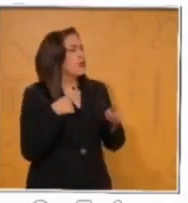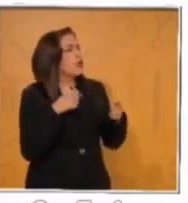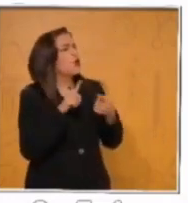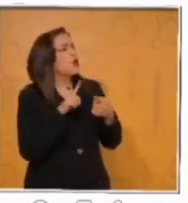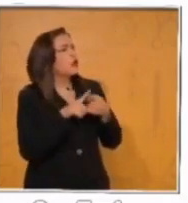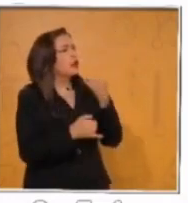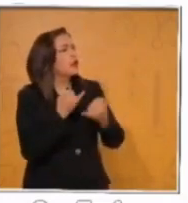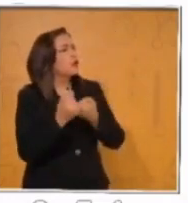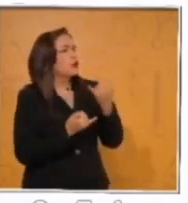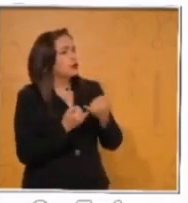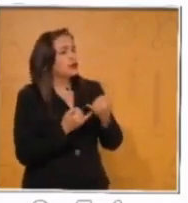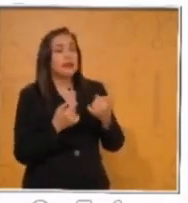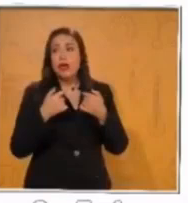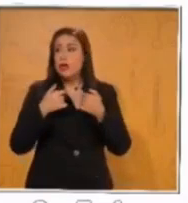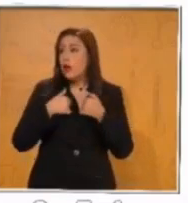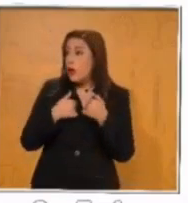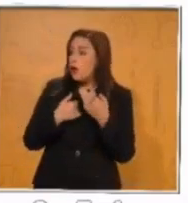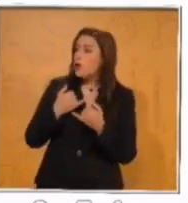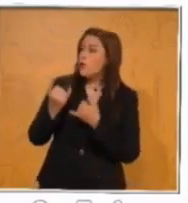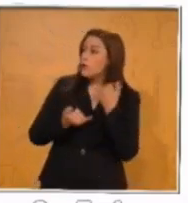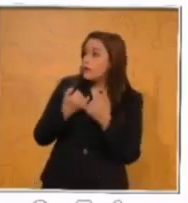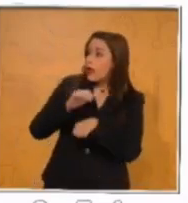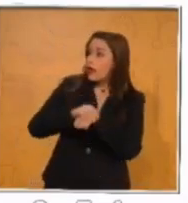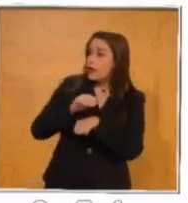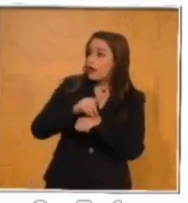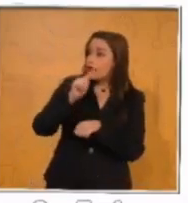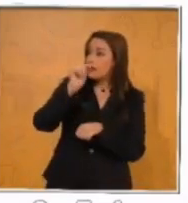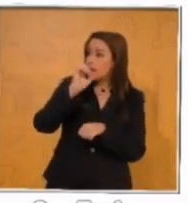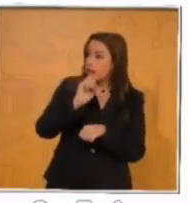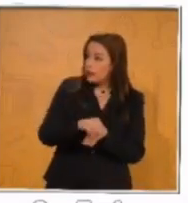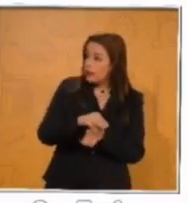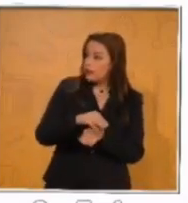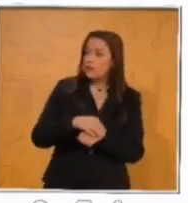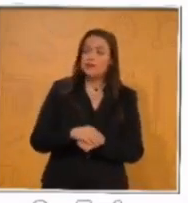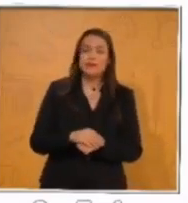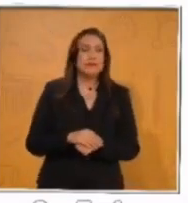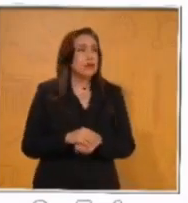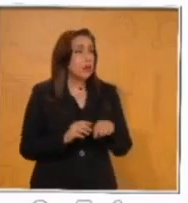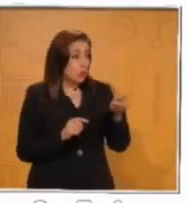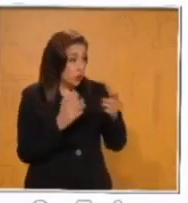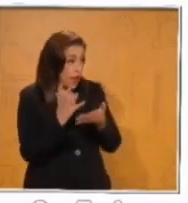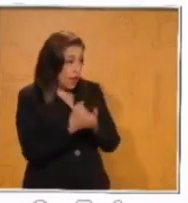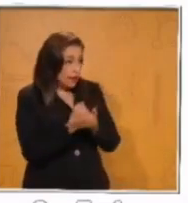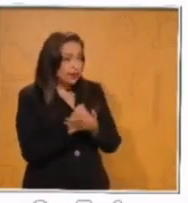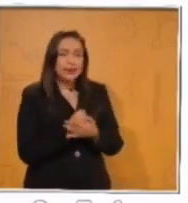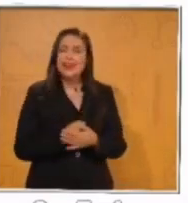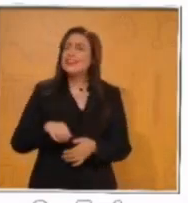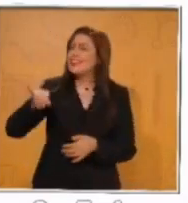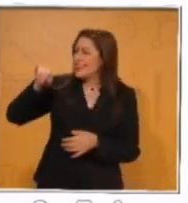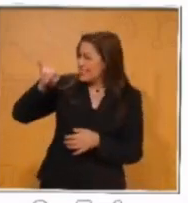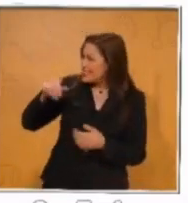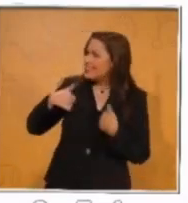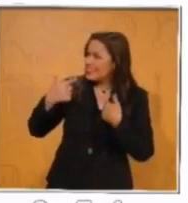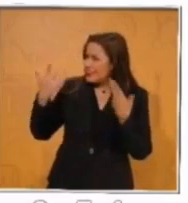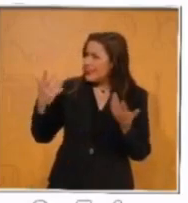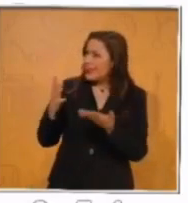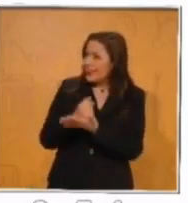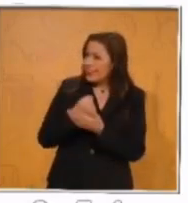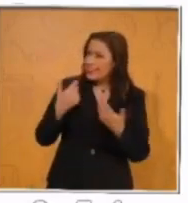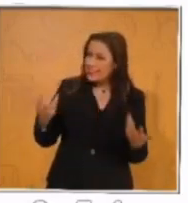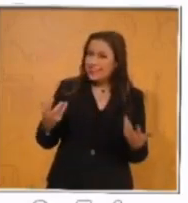with? I played against Tom. Did you win? Of course I won.